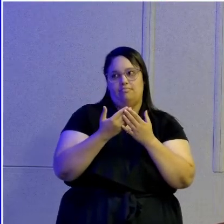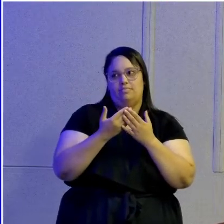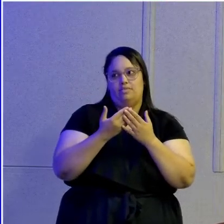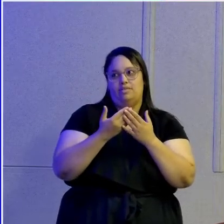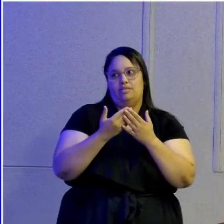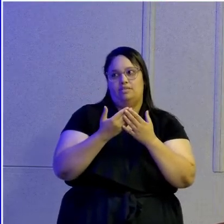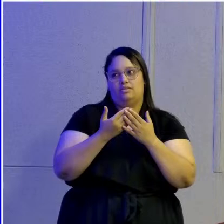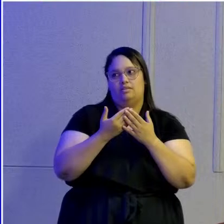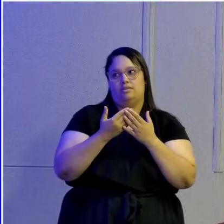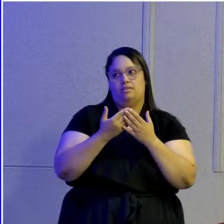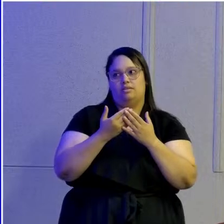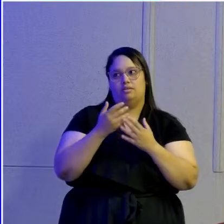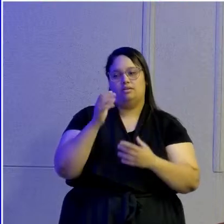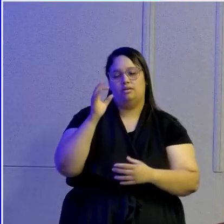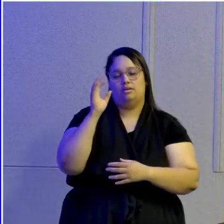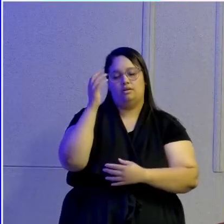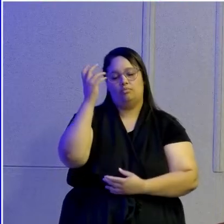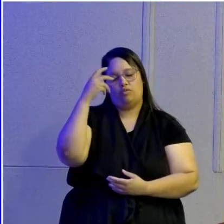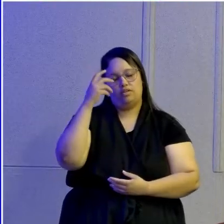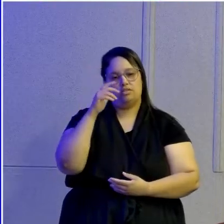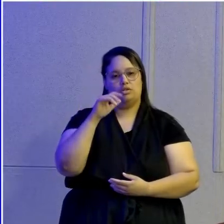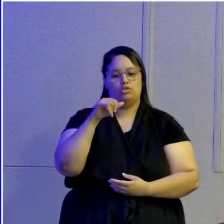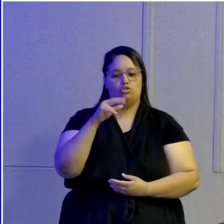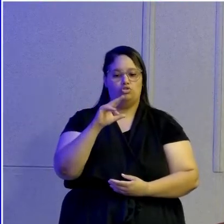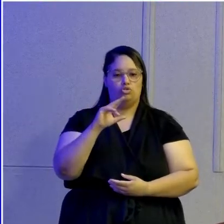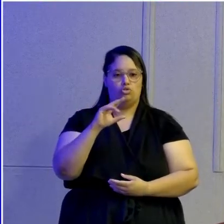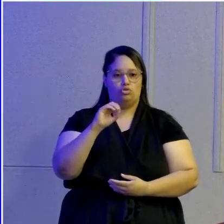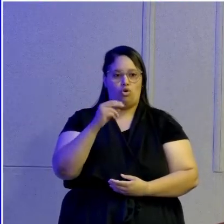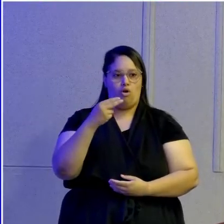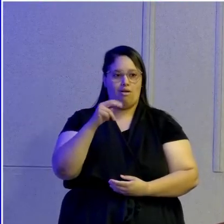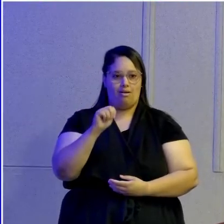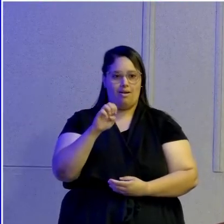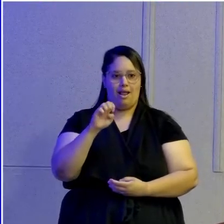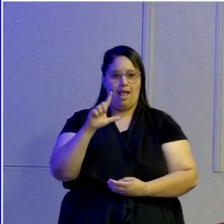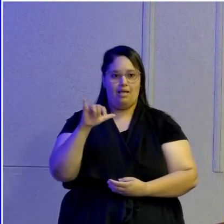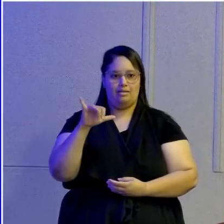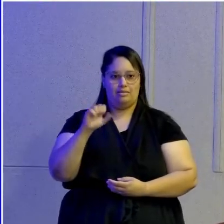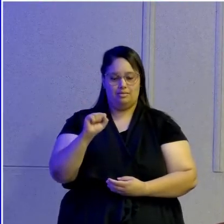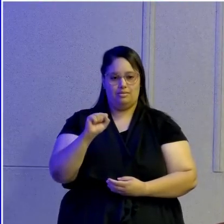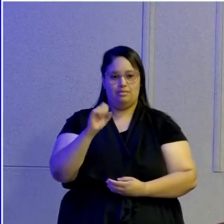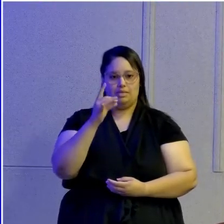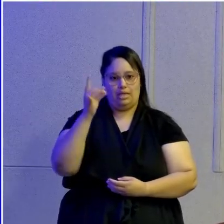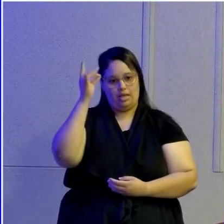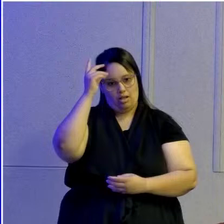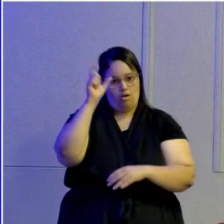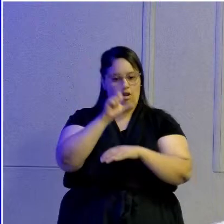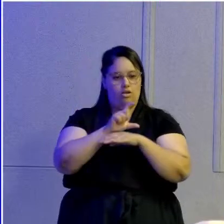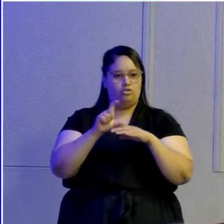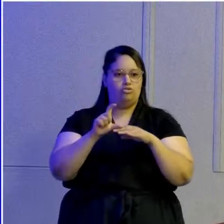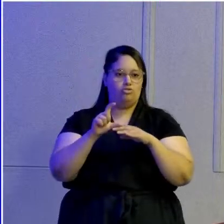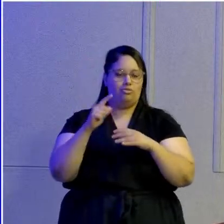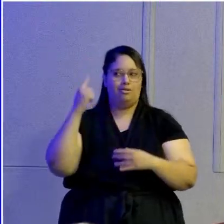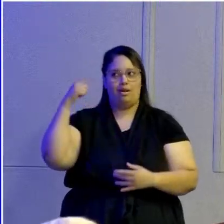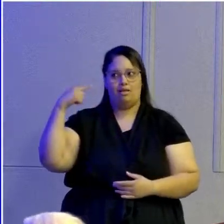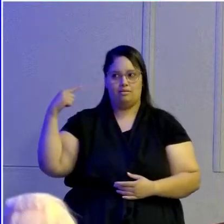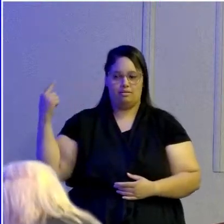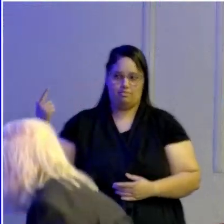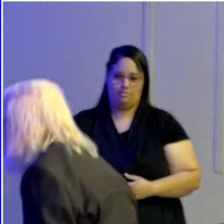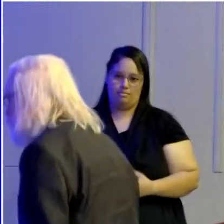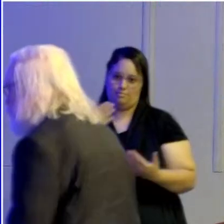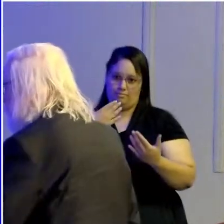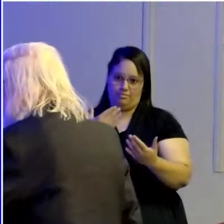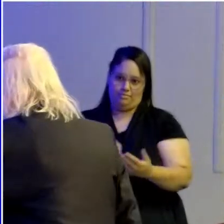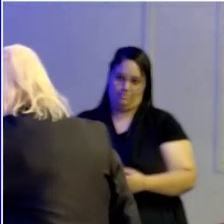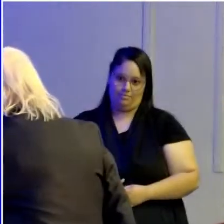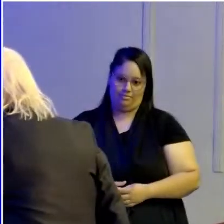by Professor John Ellis from King's College, London, and CERN. Thank you. The stage is yours.